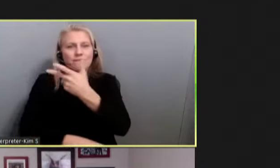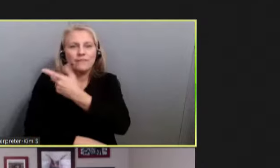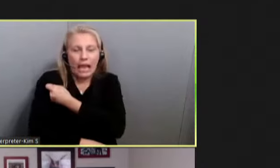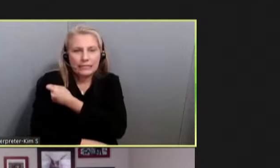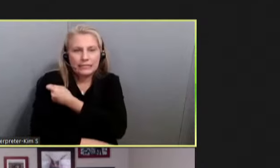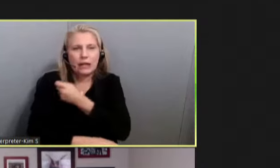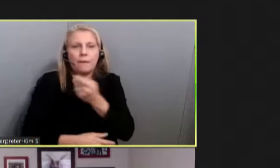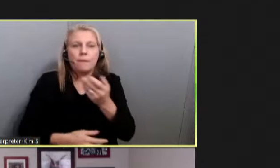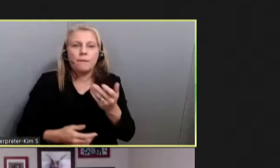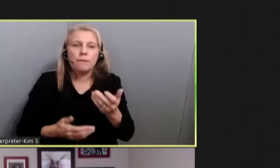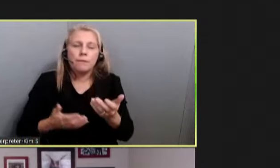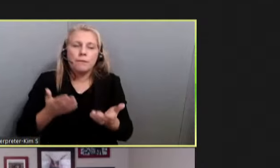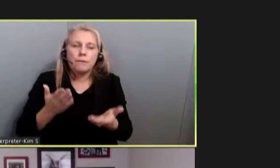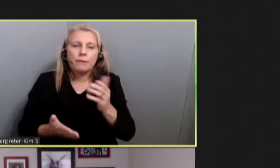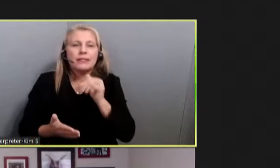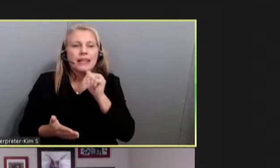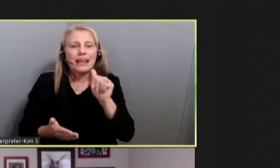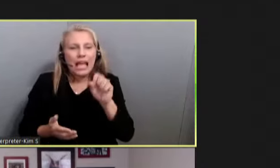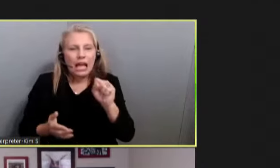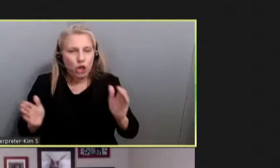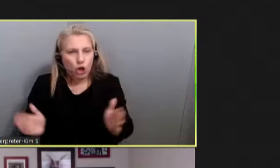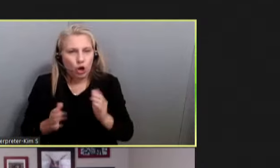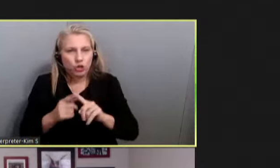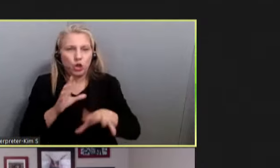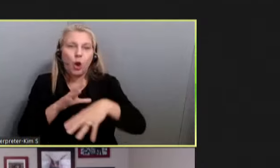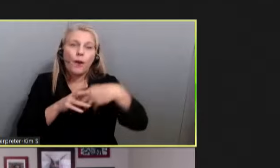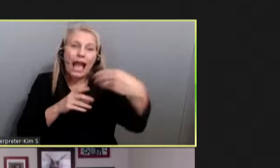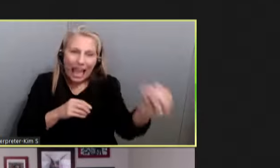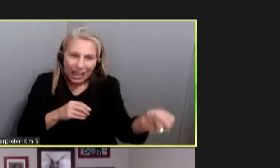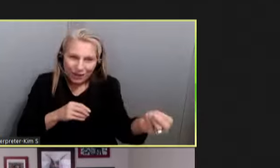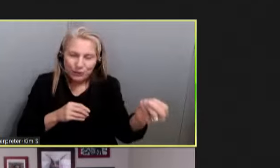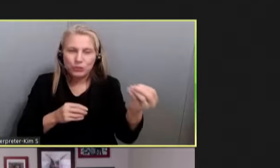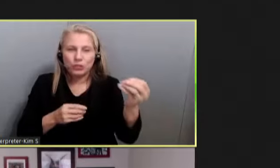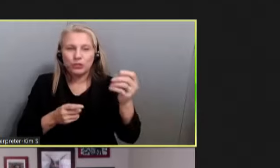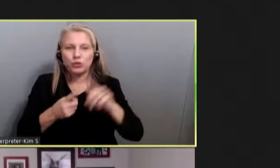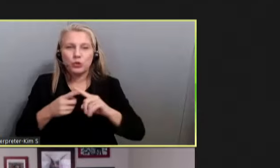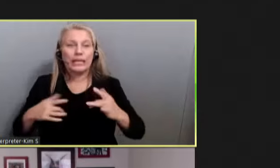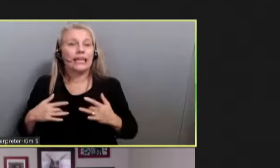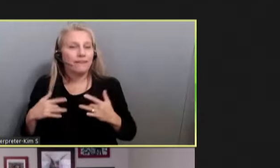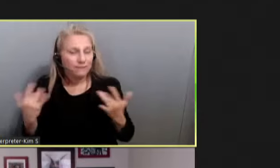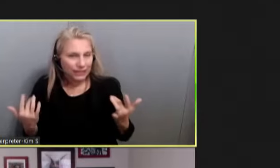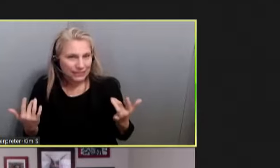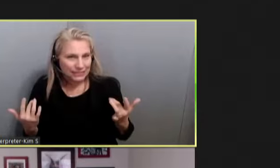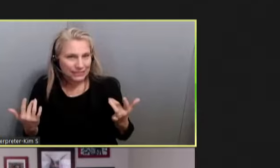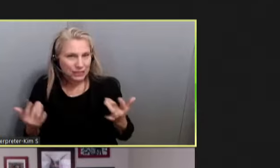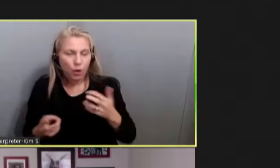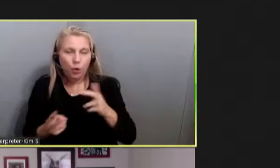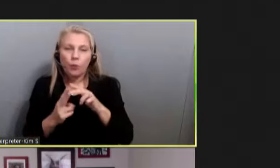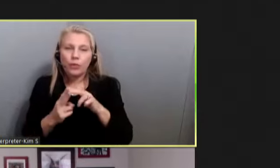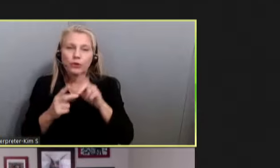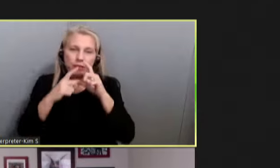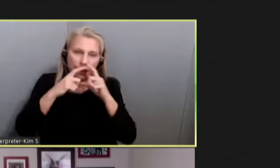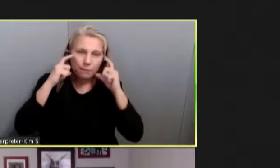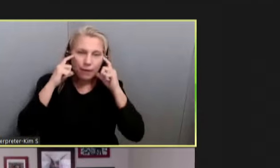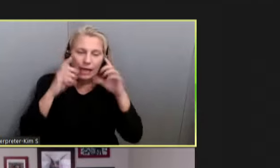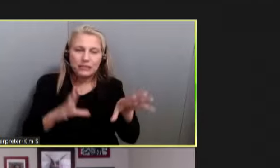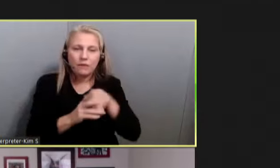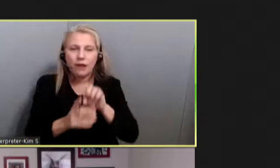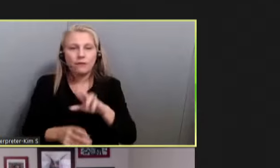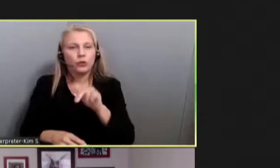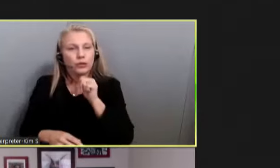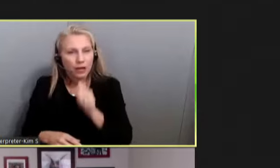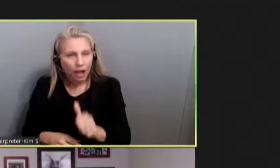vaccinated perhaps not be as encouraged to go out to events, whether there's a mask involved or